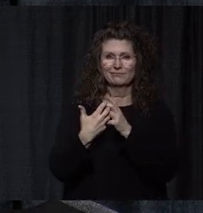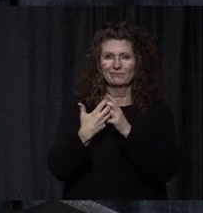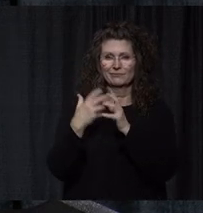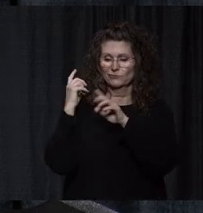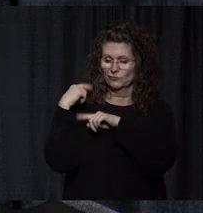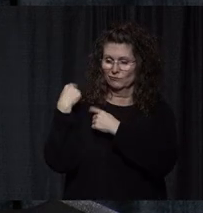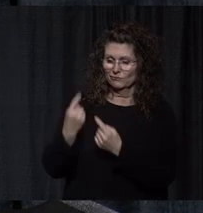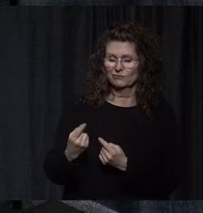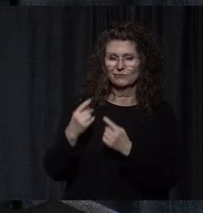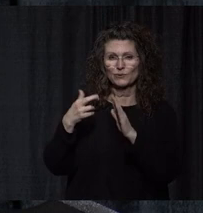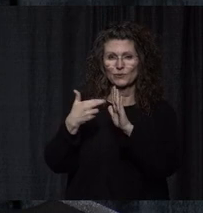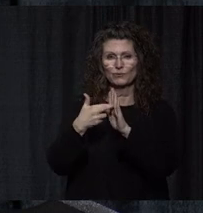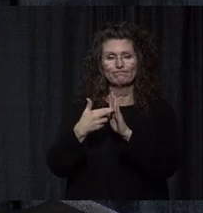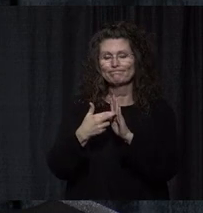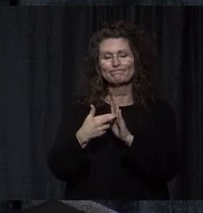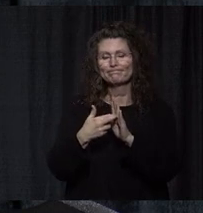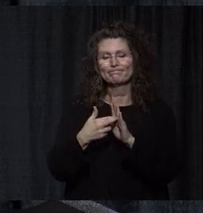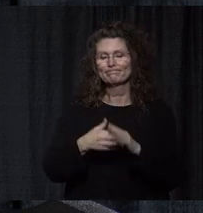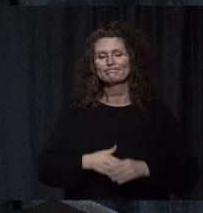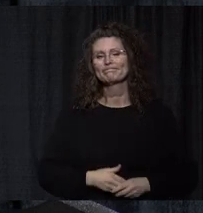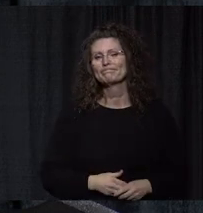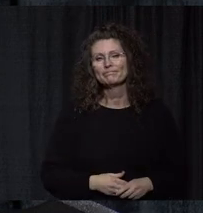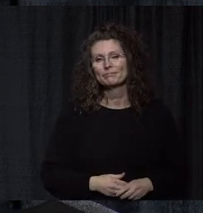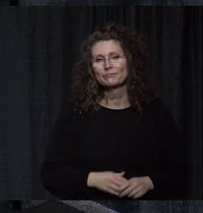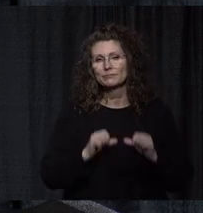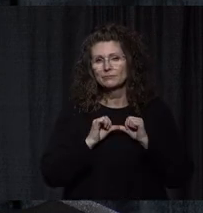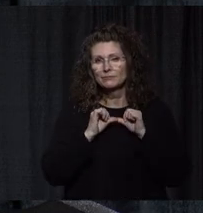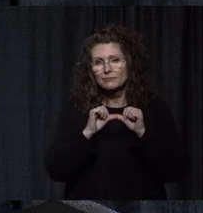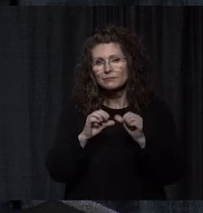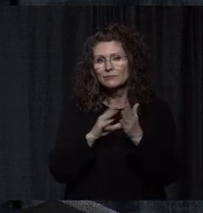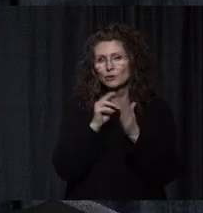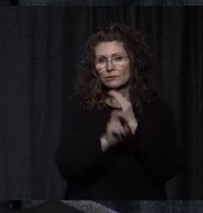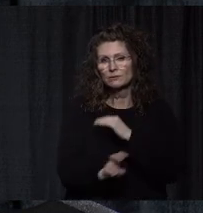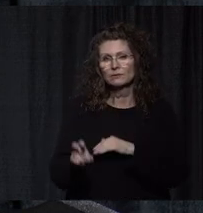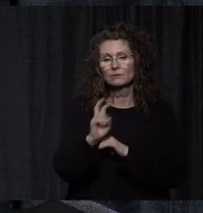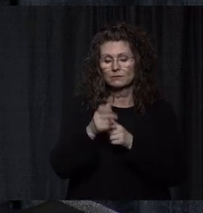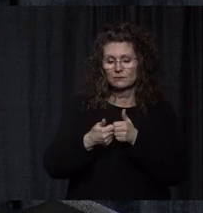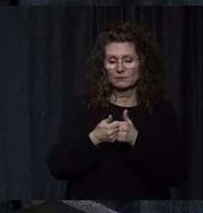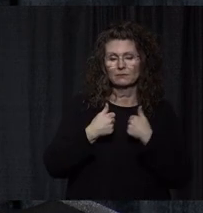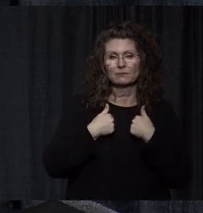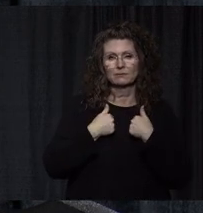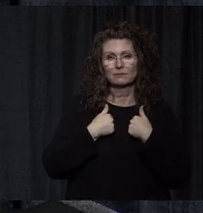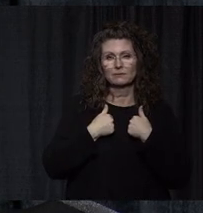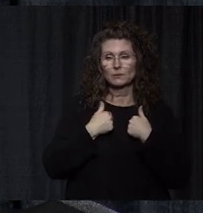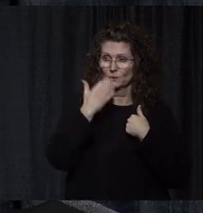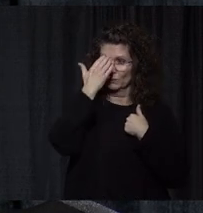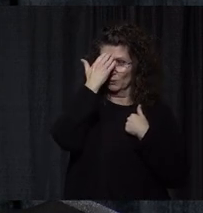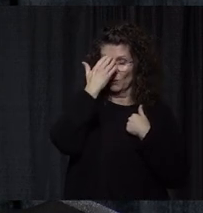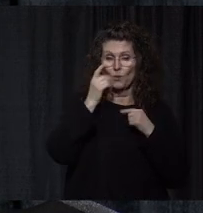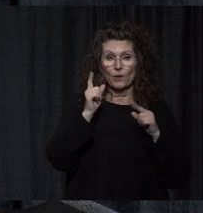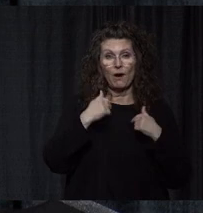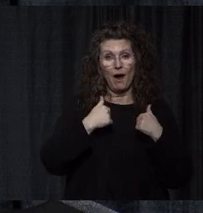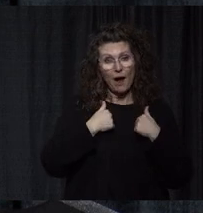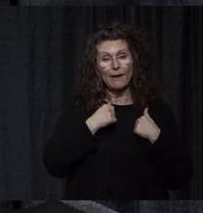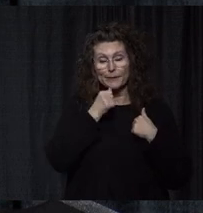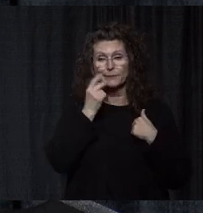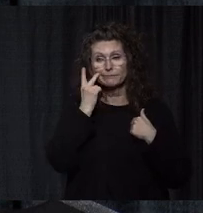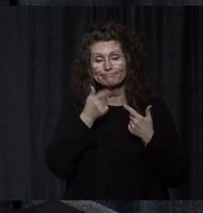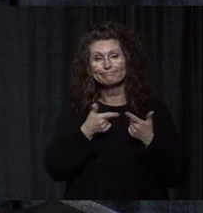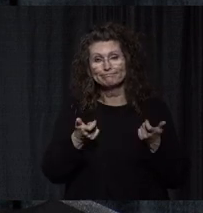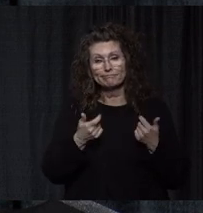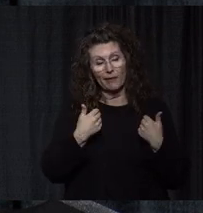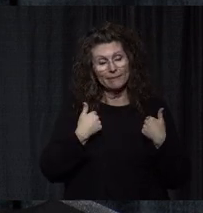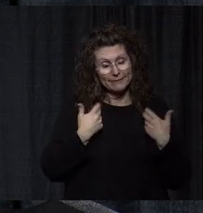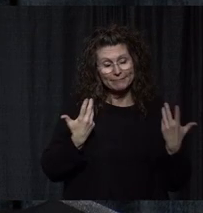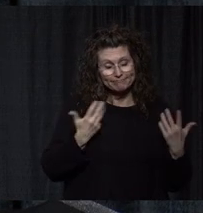mold. It's an ongoing learning journey that challenges me to be aware of my own blind spots, because I do have